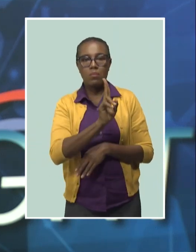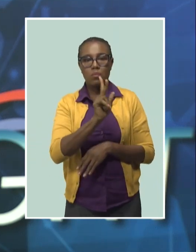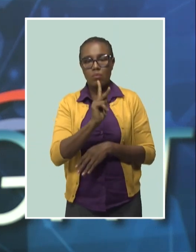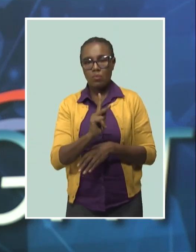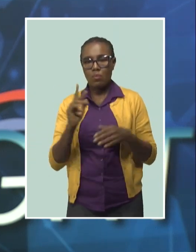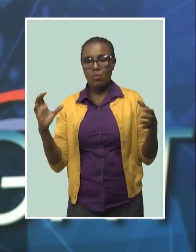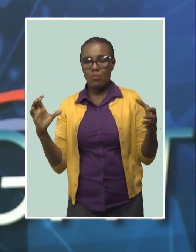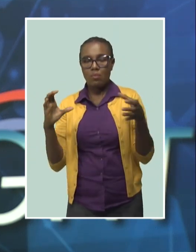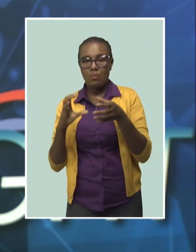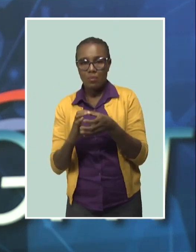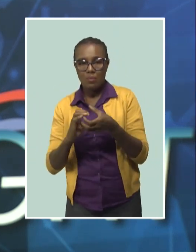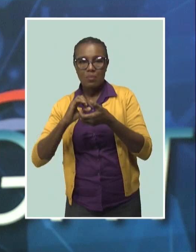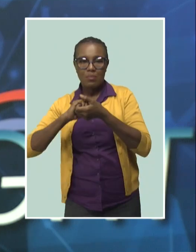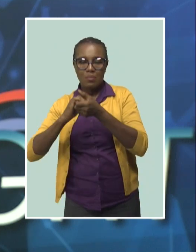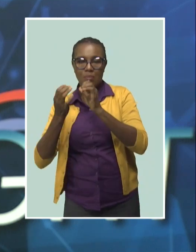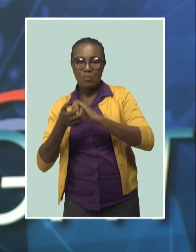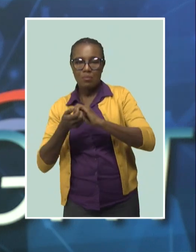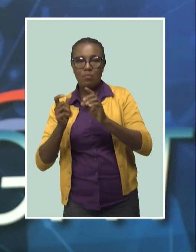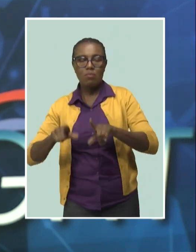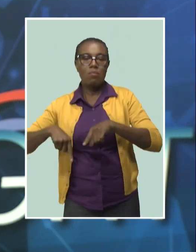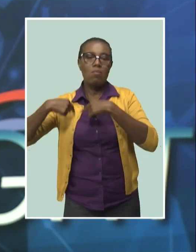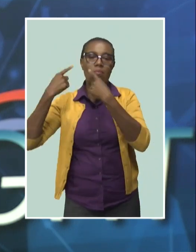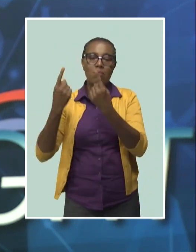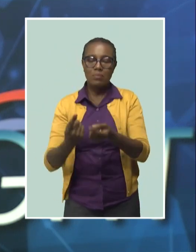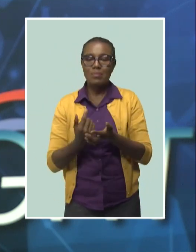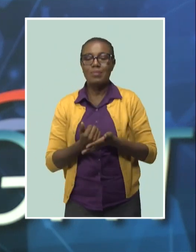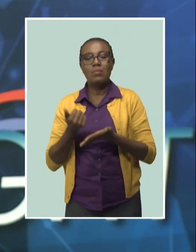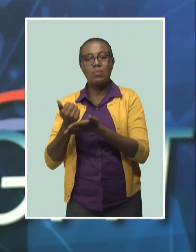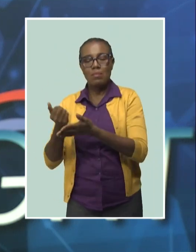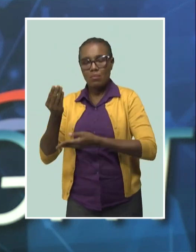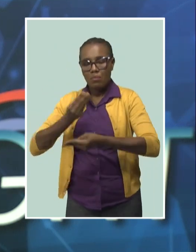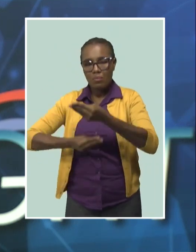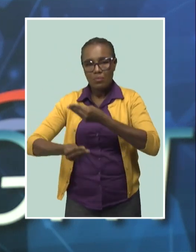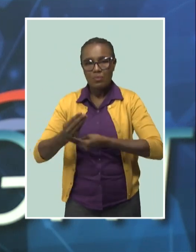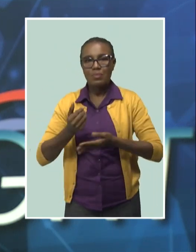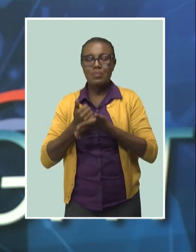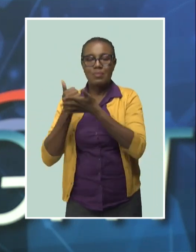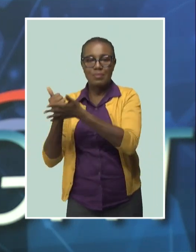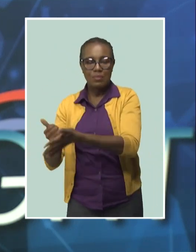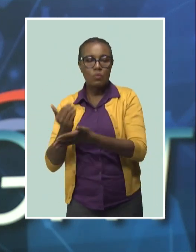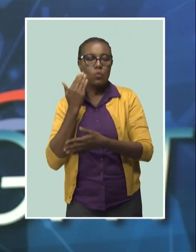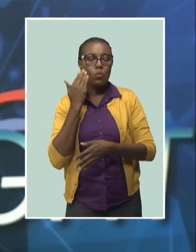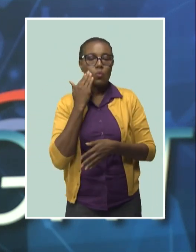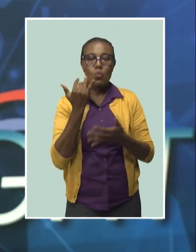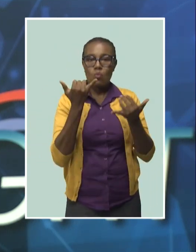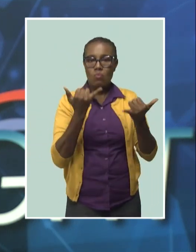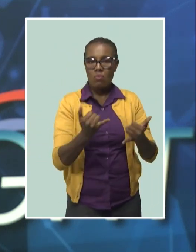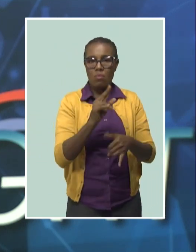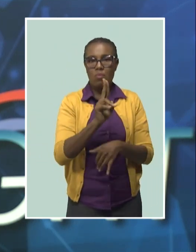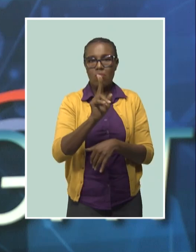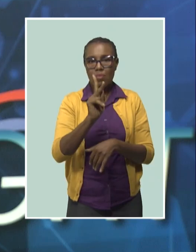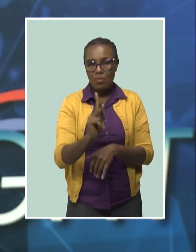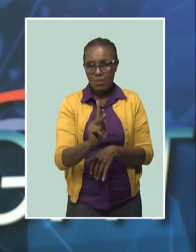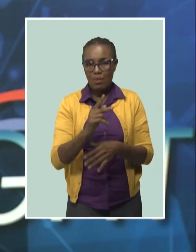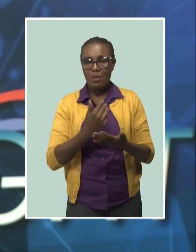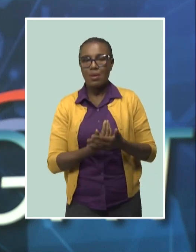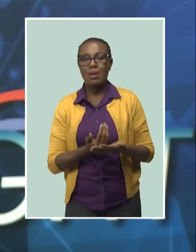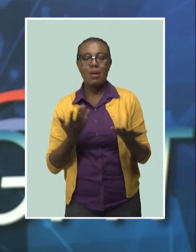exchange will be an opportunity for local journalists to learn more about a modern UK and promote people-to-people